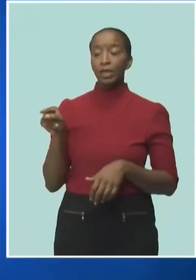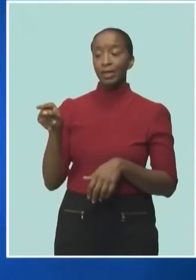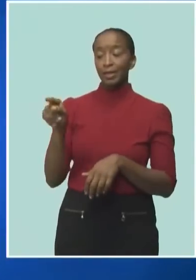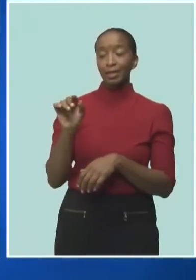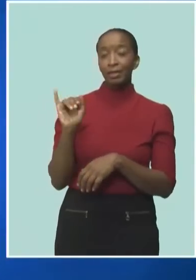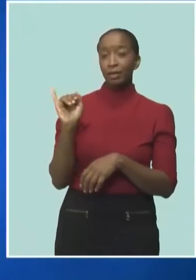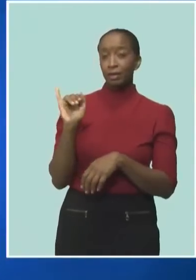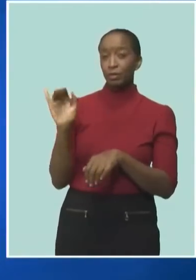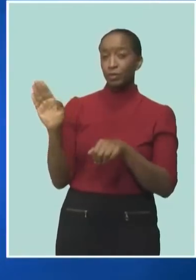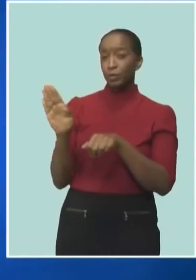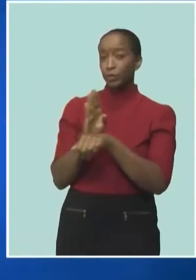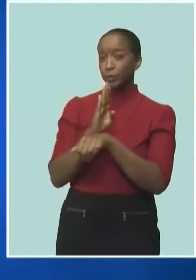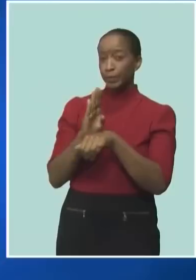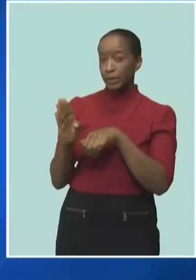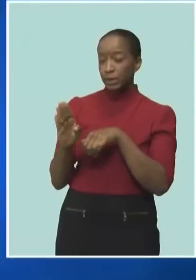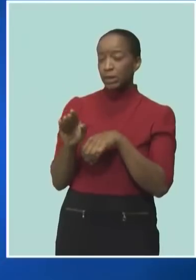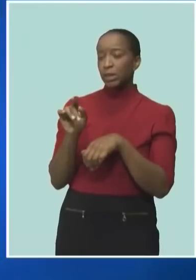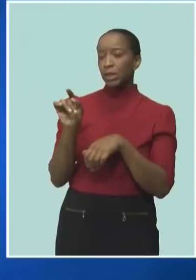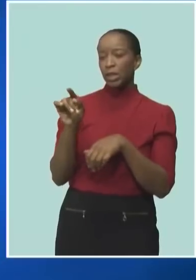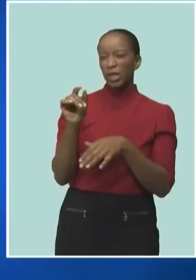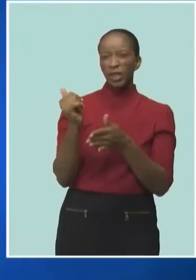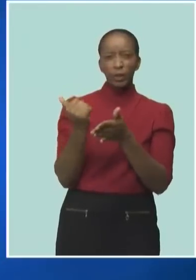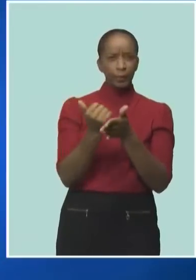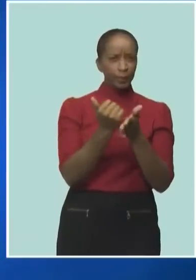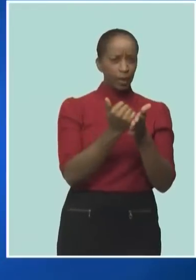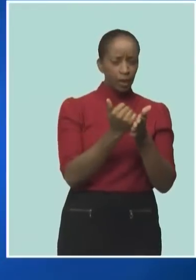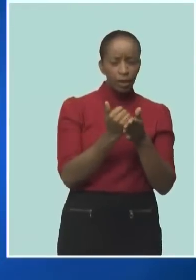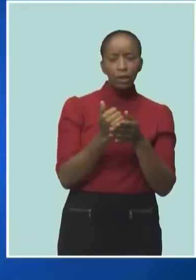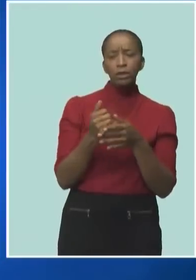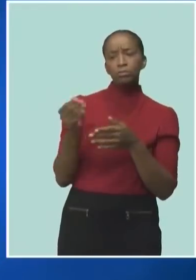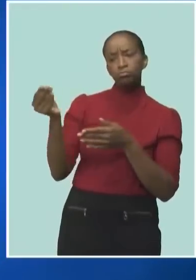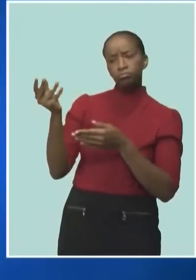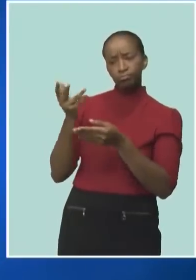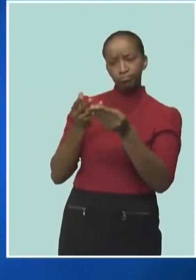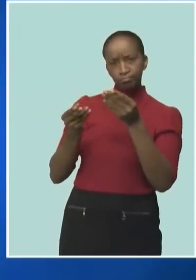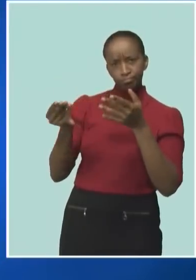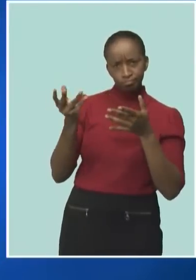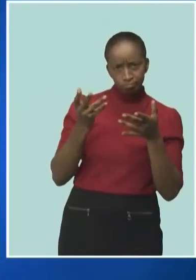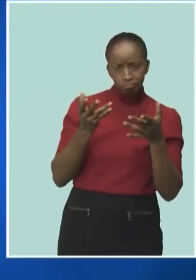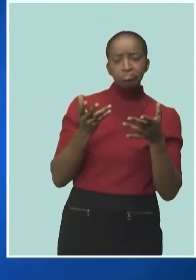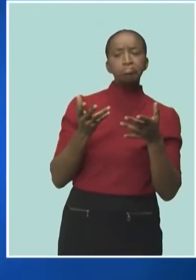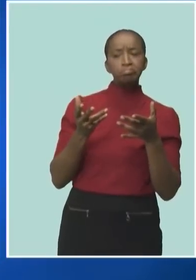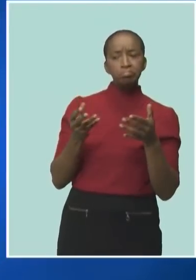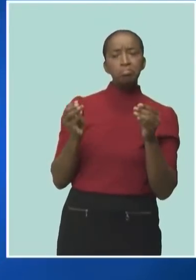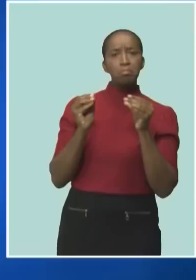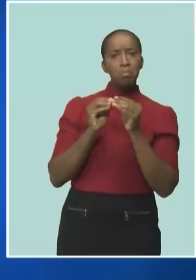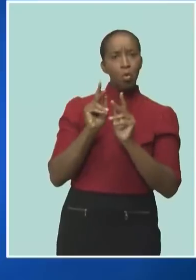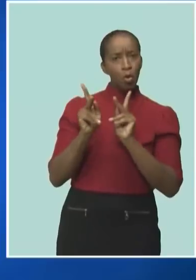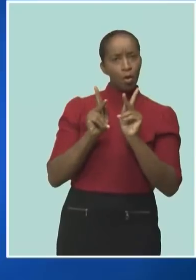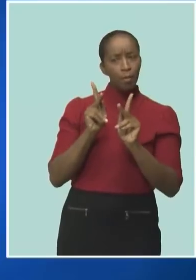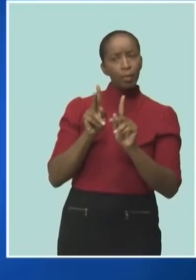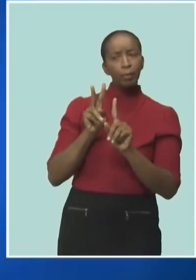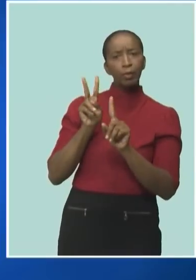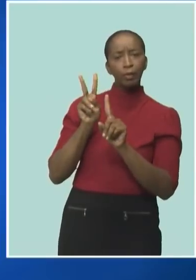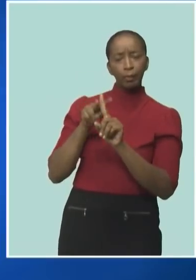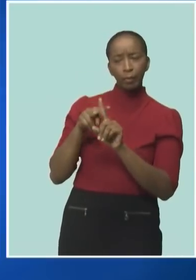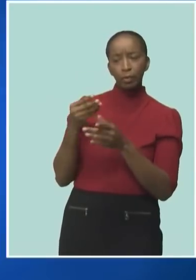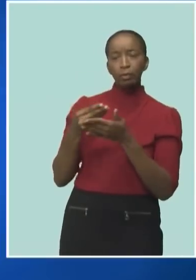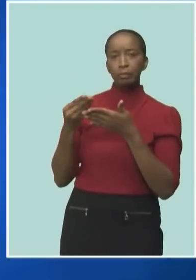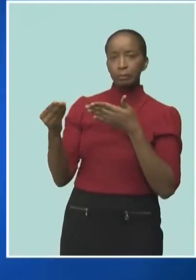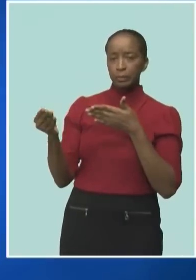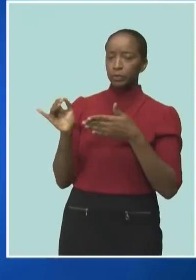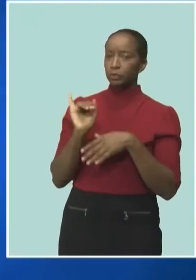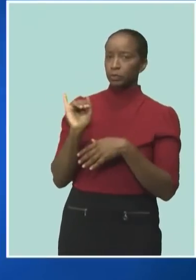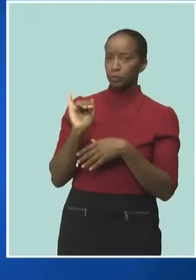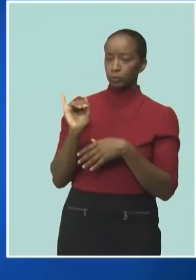Financial Services Commission suggest more Barbadians are embracing the message to insure their properties. That revelation from the